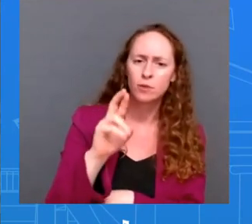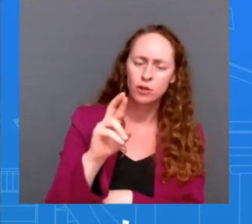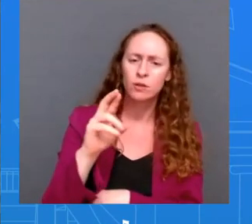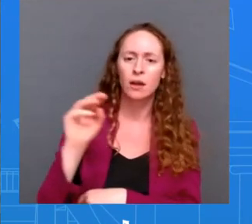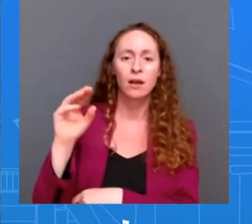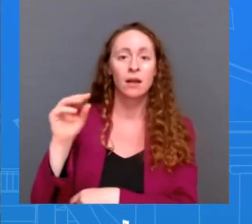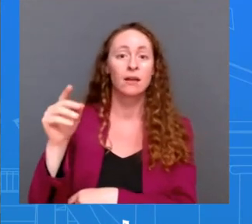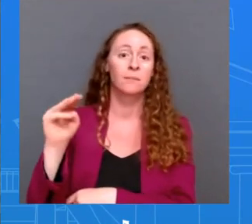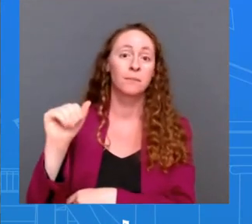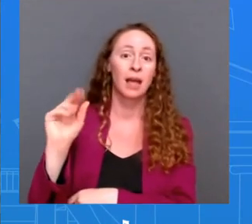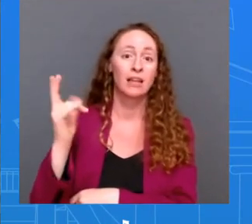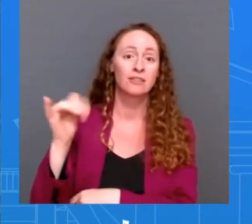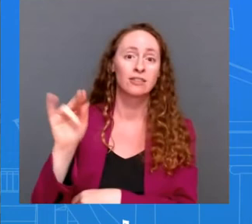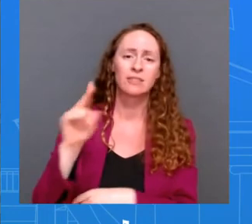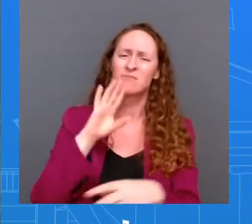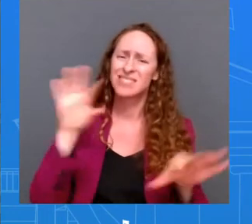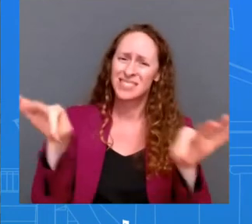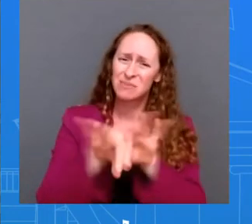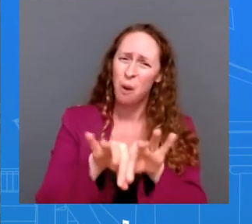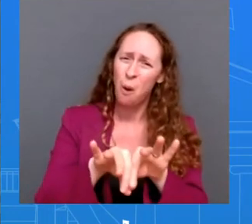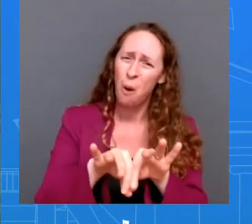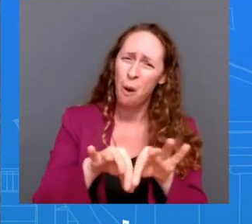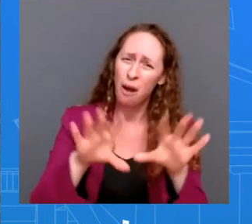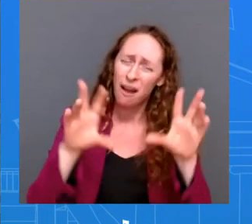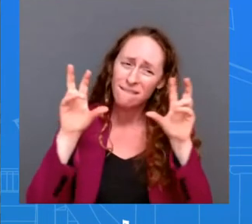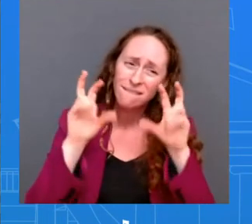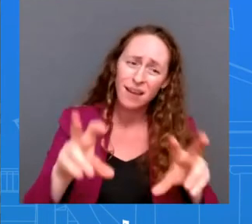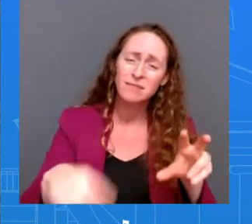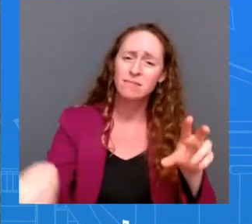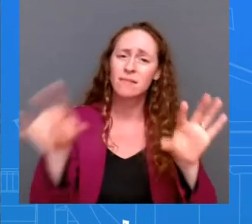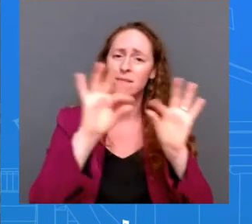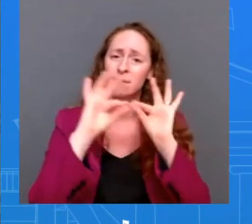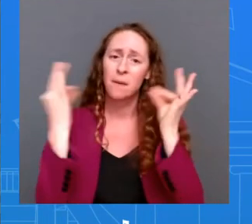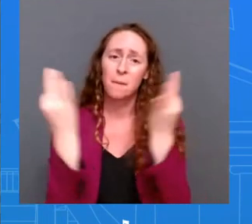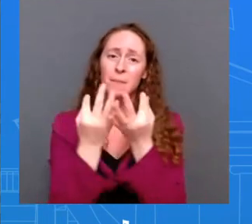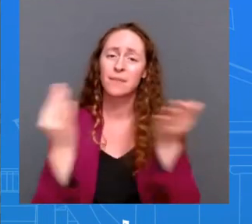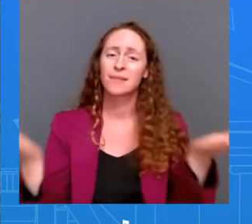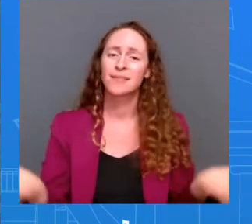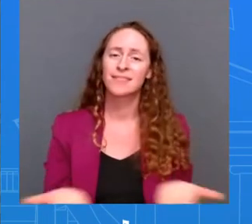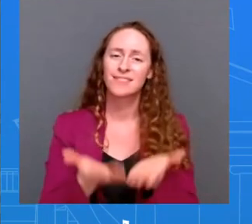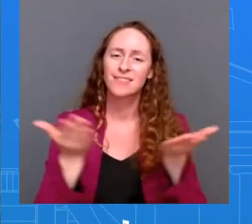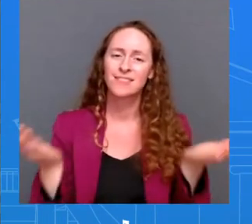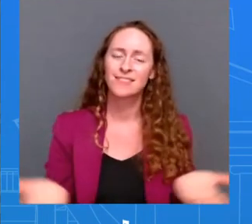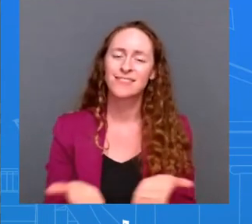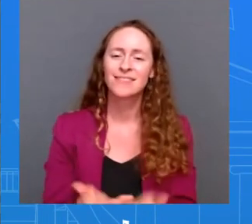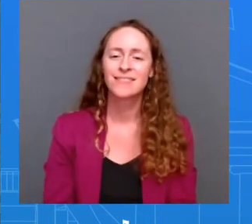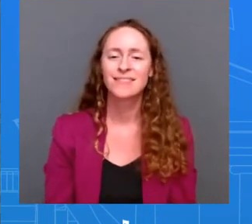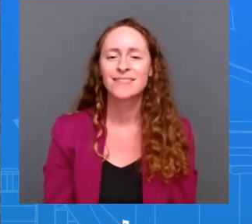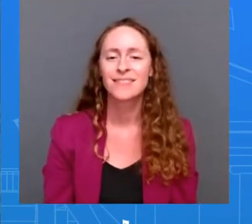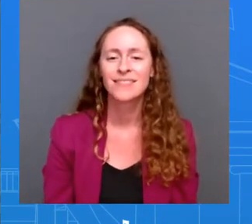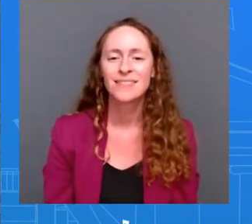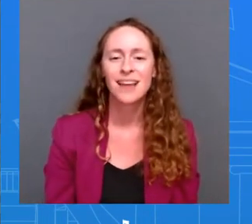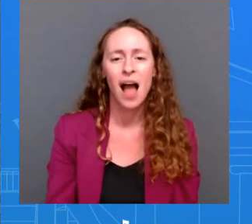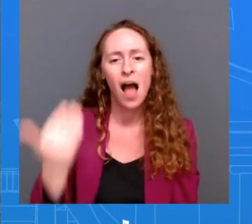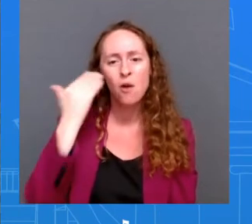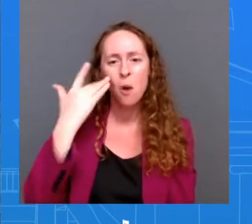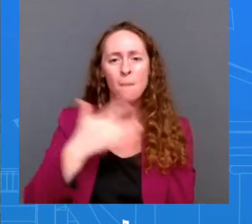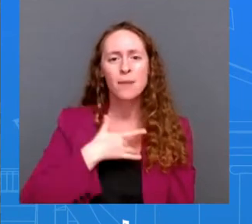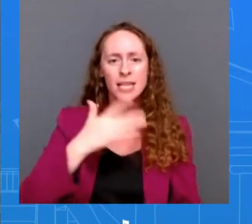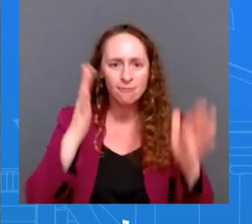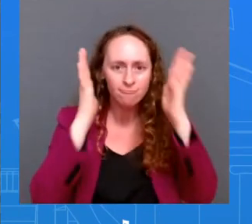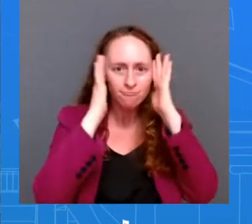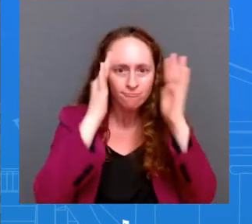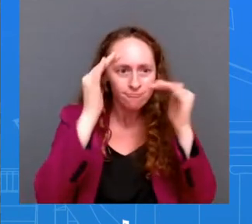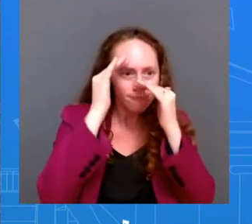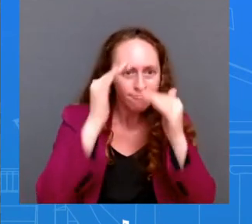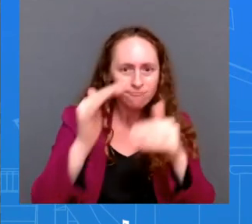think, though, what is important, I know there's always this focus on Democrats and on what's happening with members, Democratic members in the Senate. I think what's important